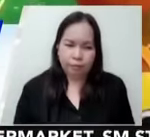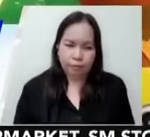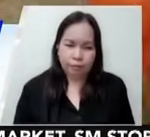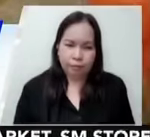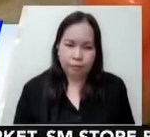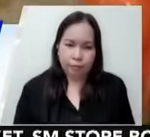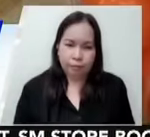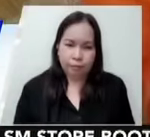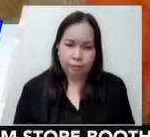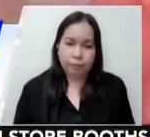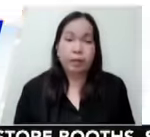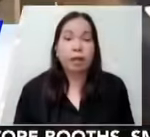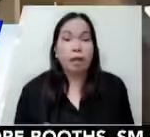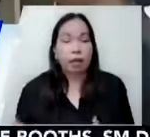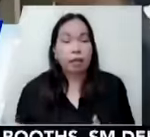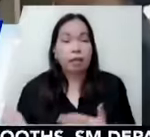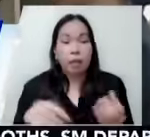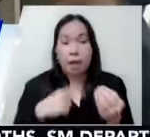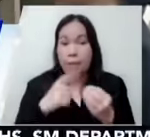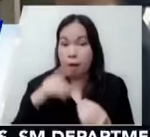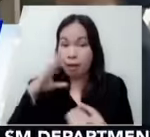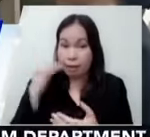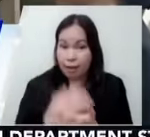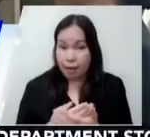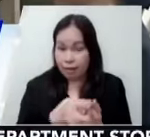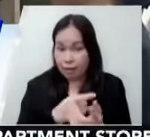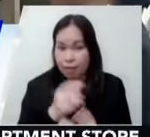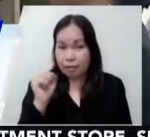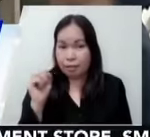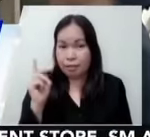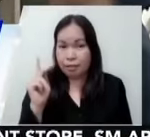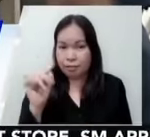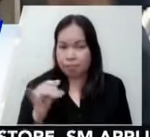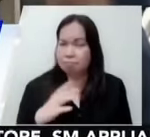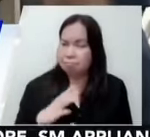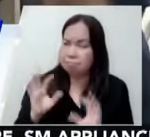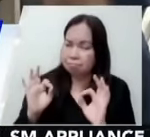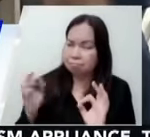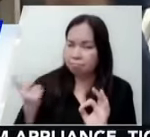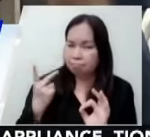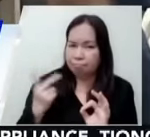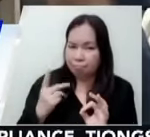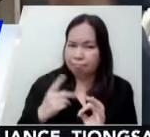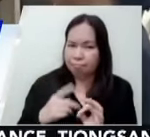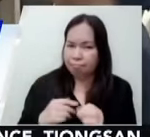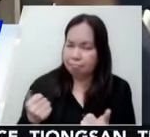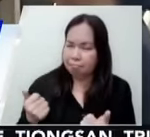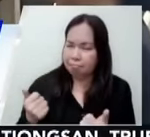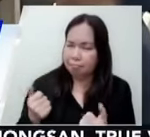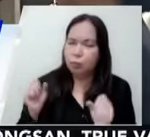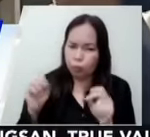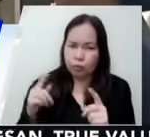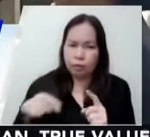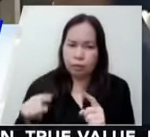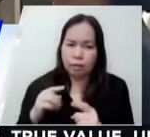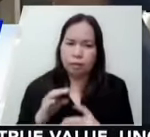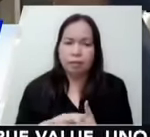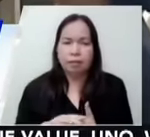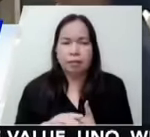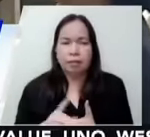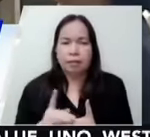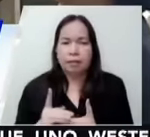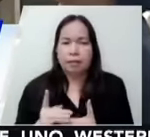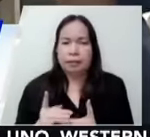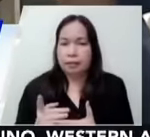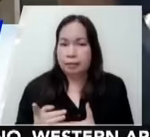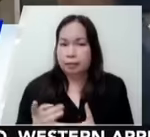sa kanilang anak na si Sky, we're good, we're great. It really works for us. It's been very healthy, and we're both happy, and